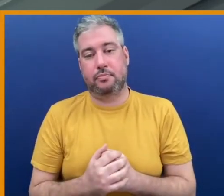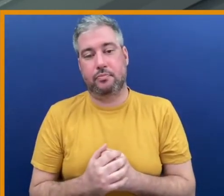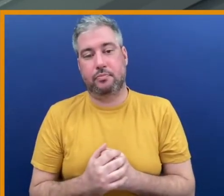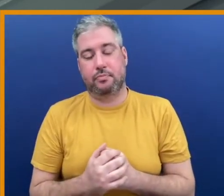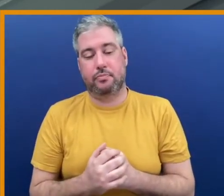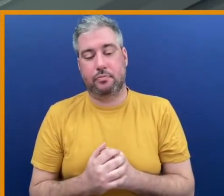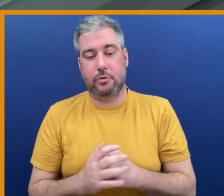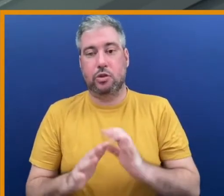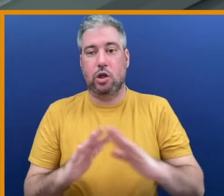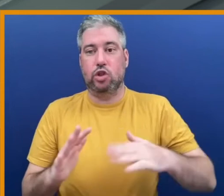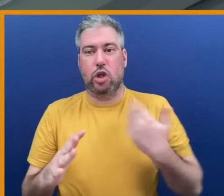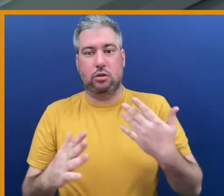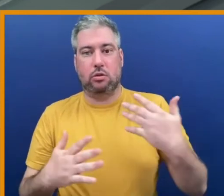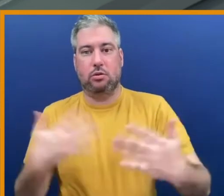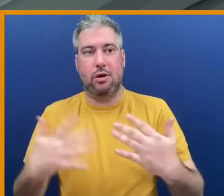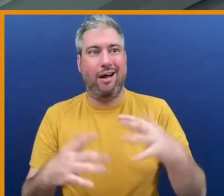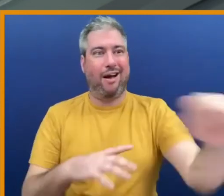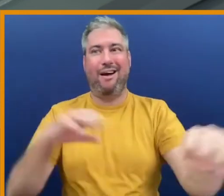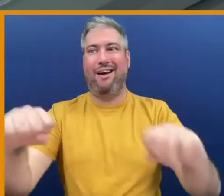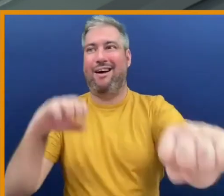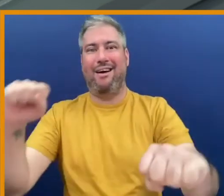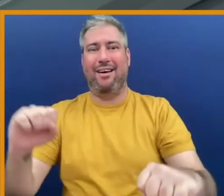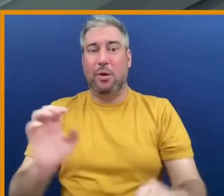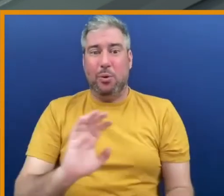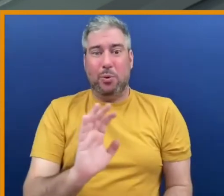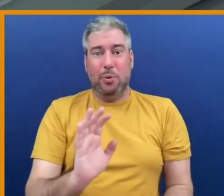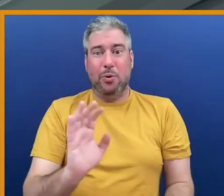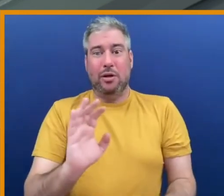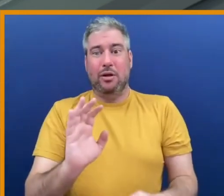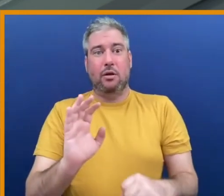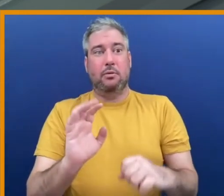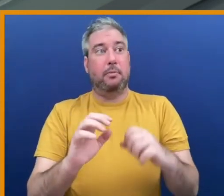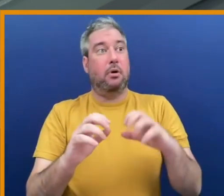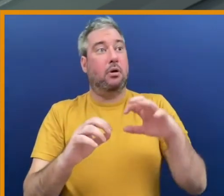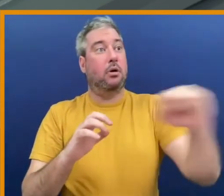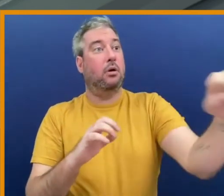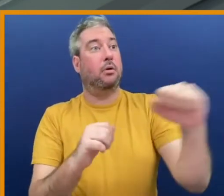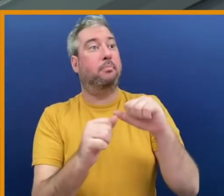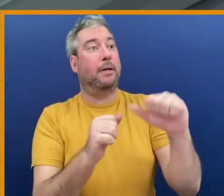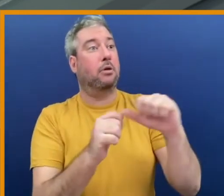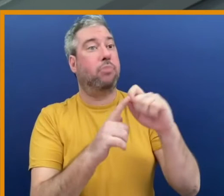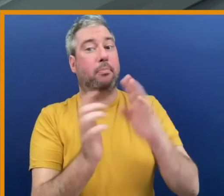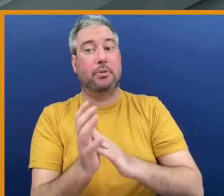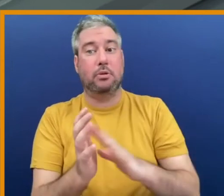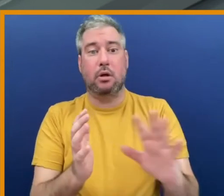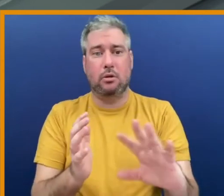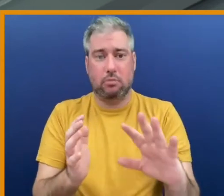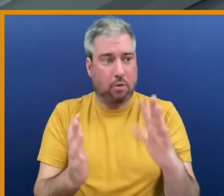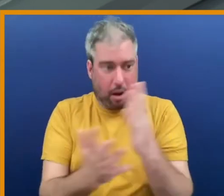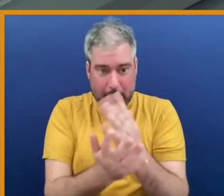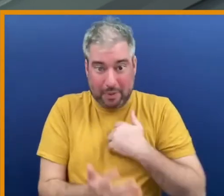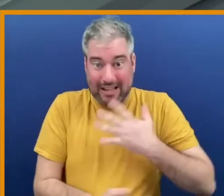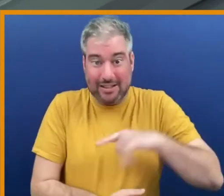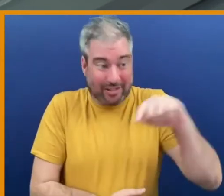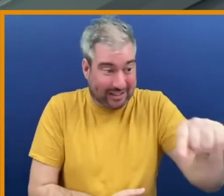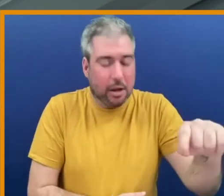give us a better Prime Minister, though those are both things we massively need, but things that will move us towards a society